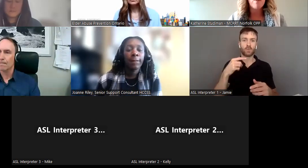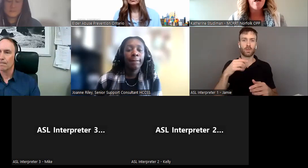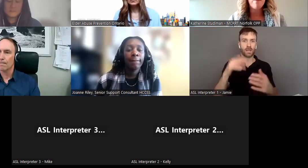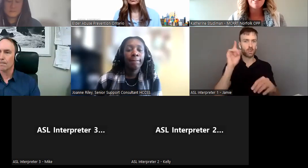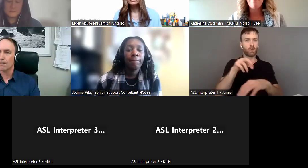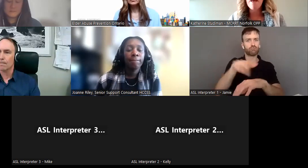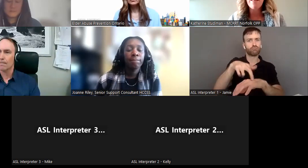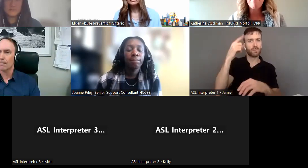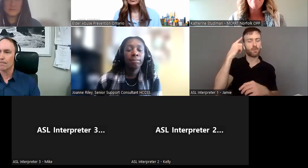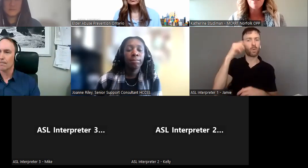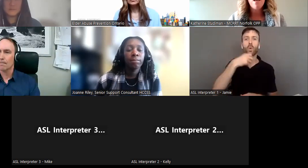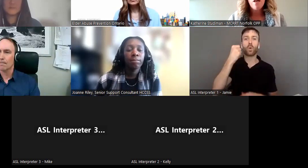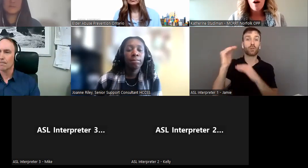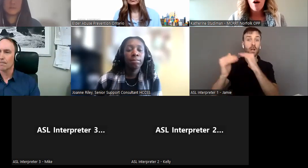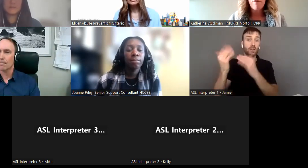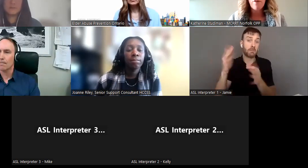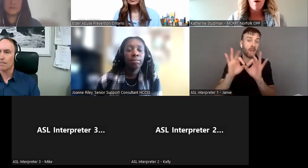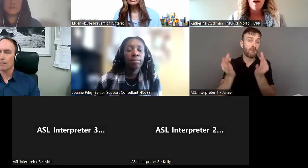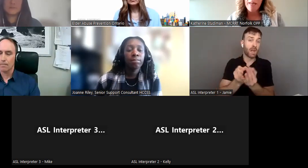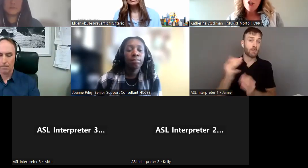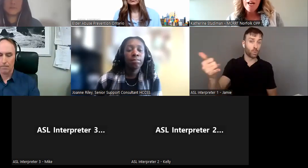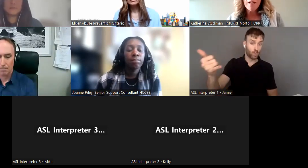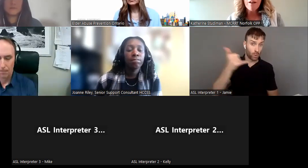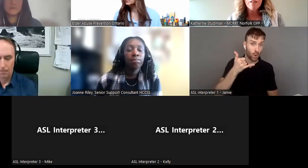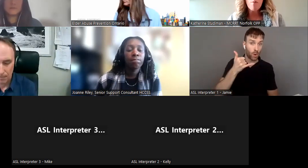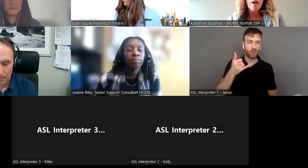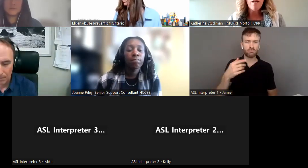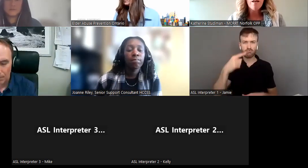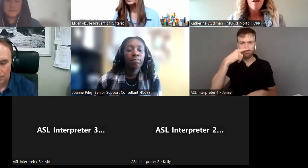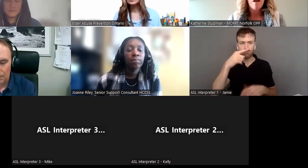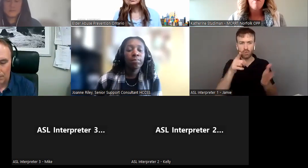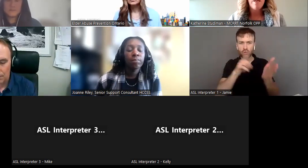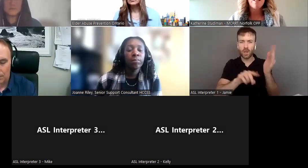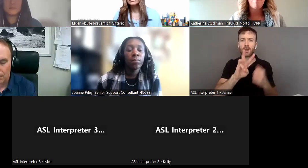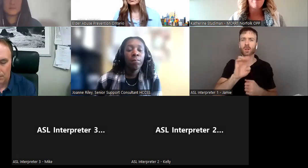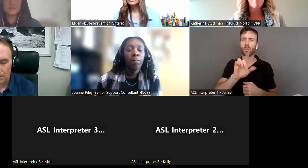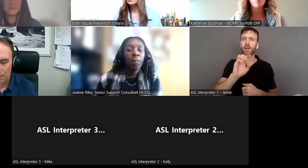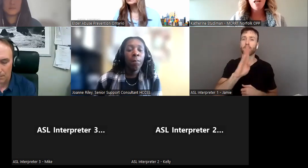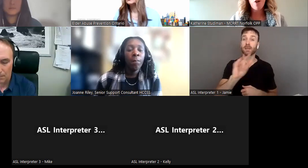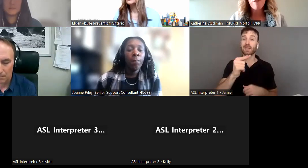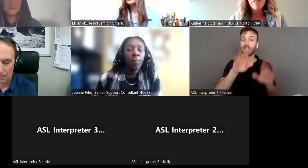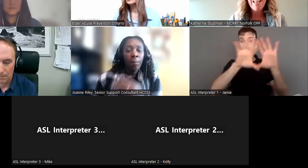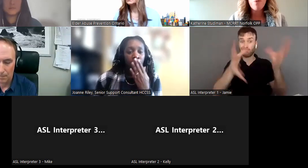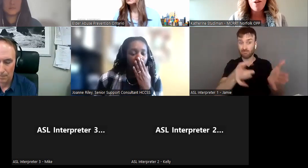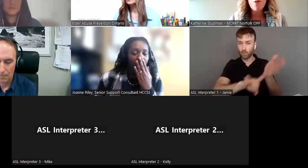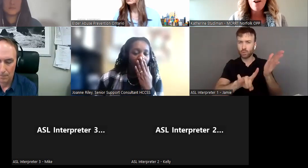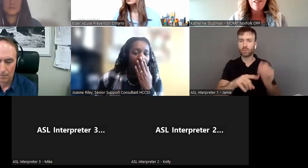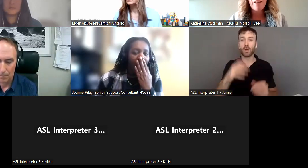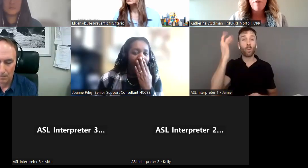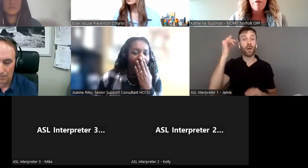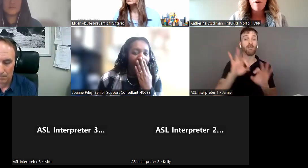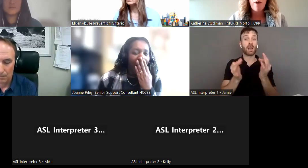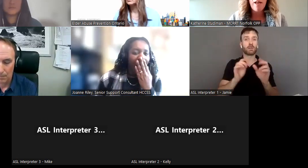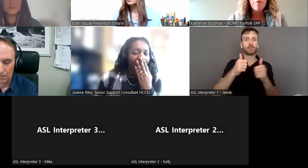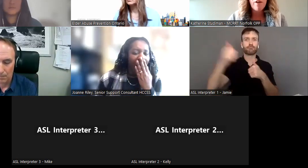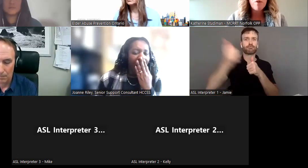So sometimes it's a family member calling for a well-being check on someone. Because family members geographically, as we know, are